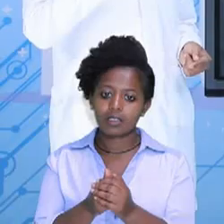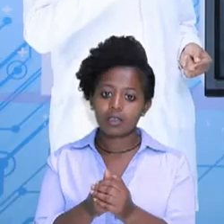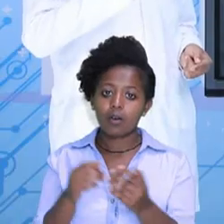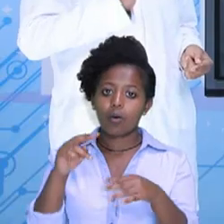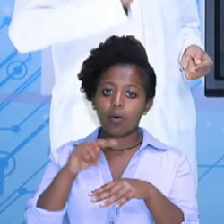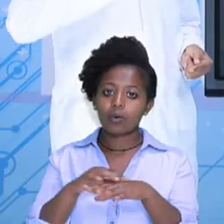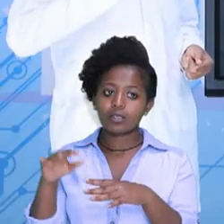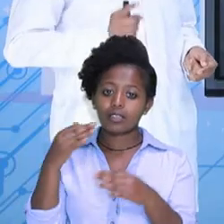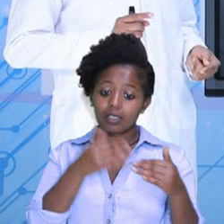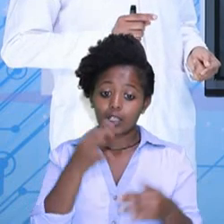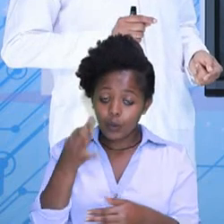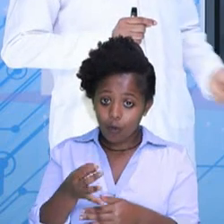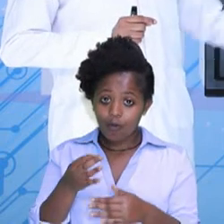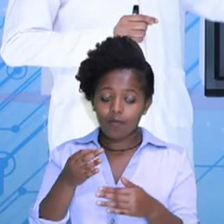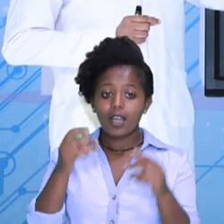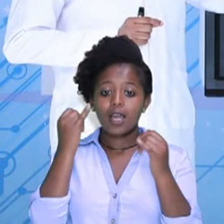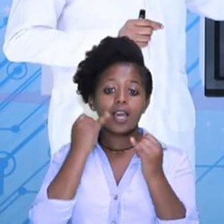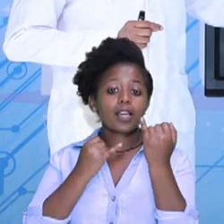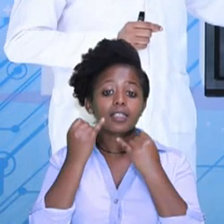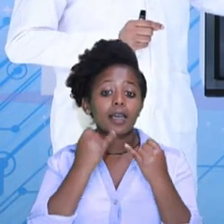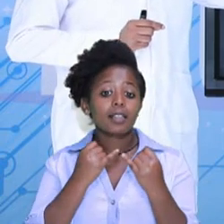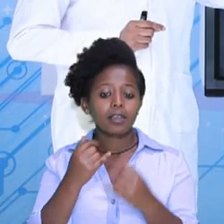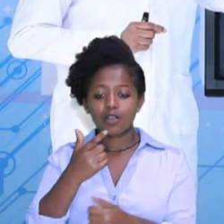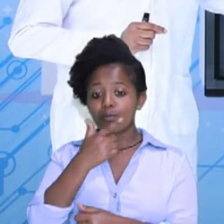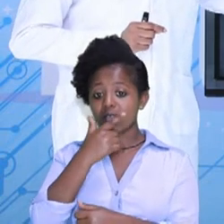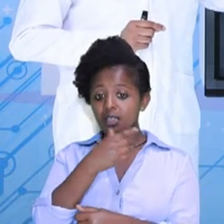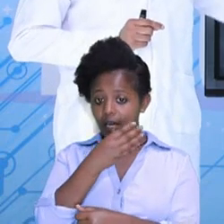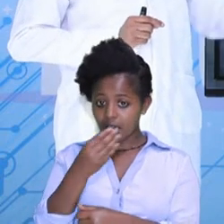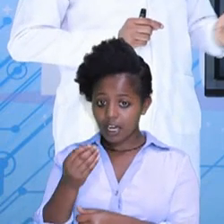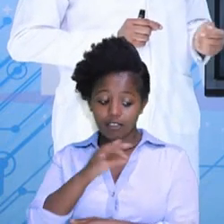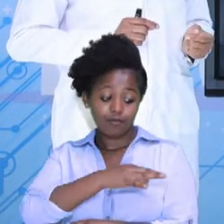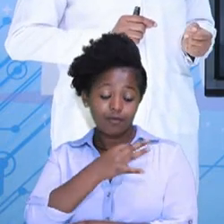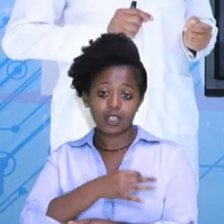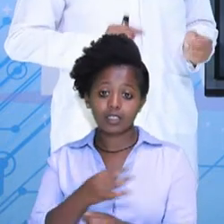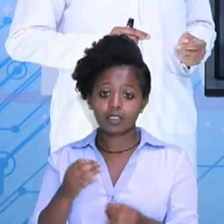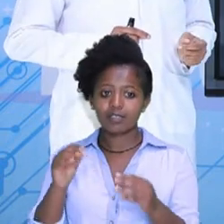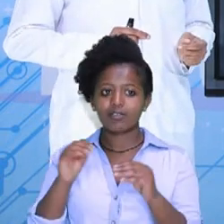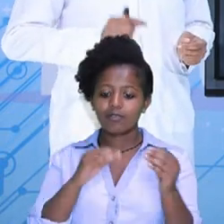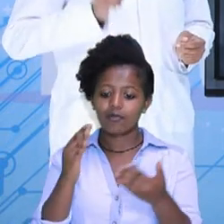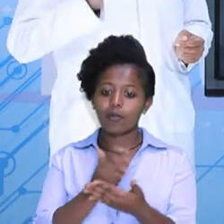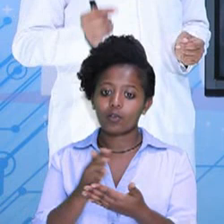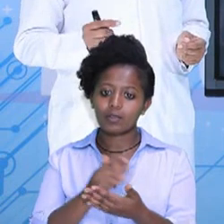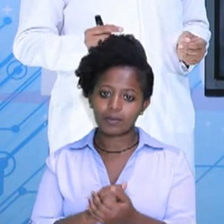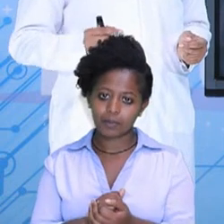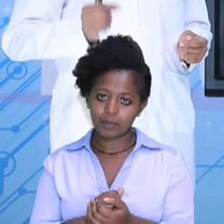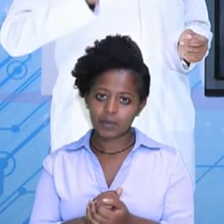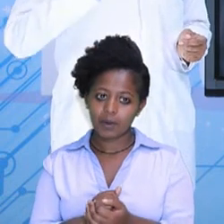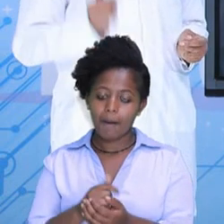On the side of Israel, Britain and France was involved.